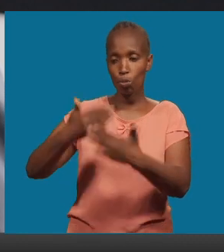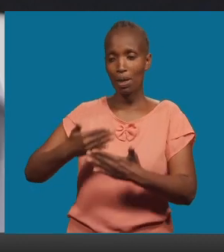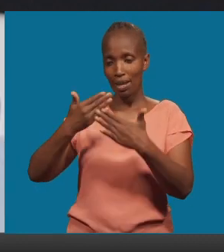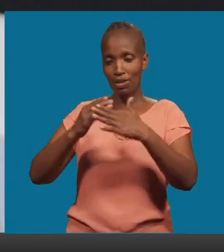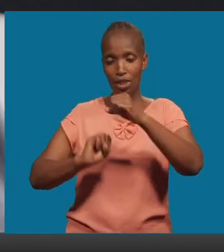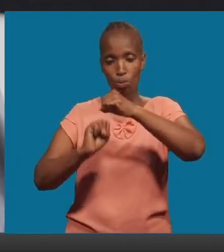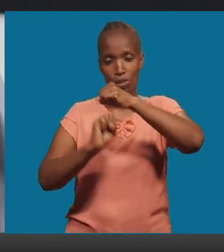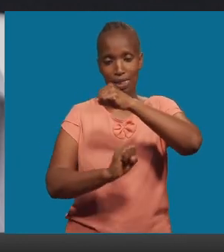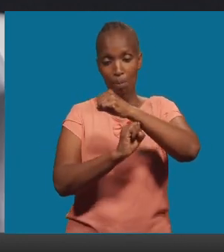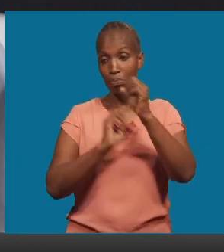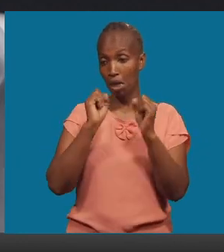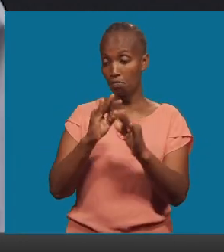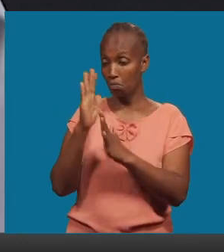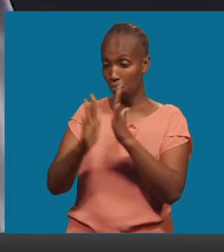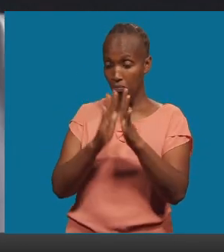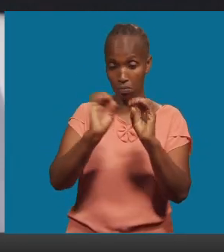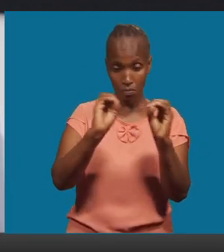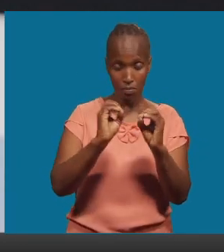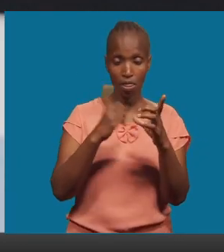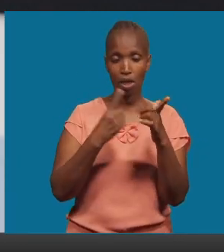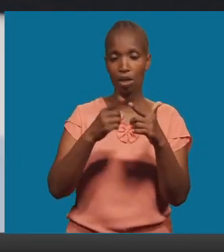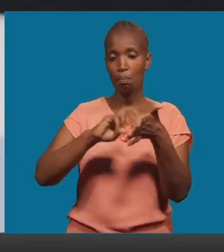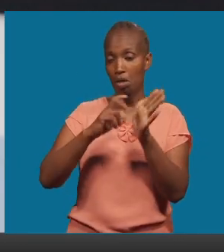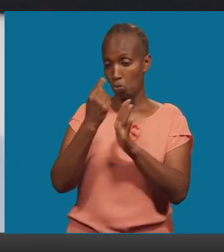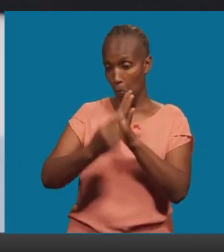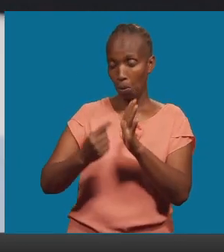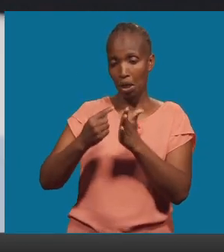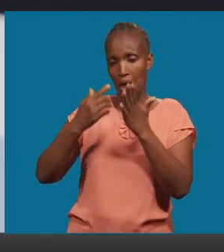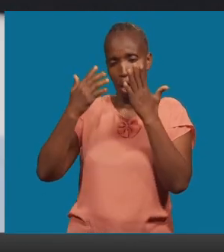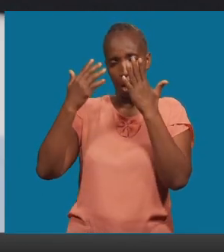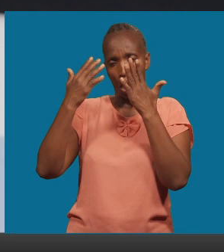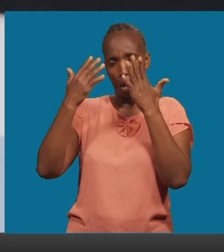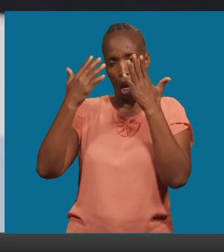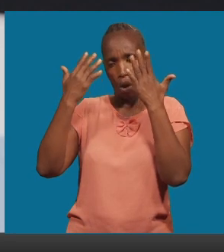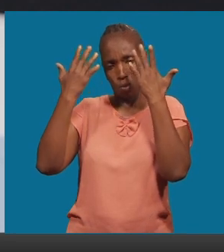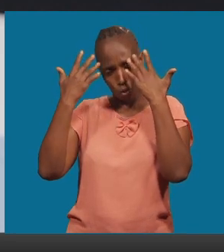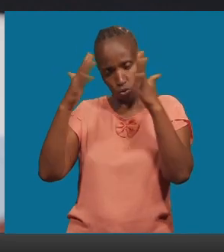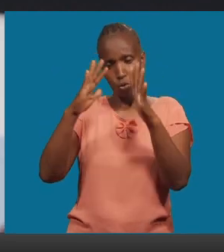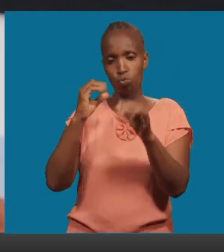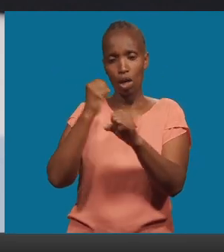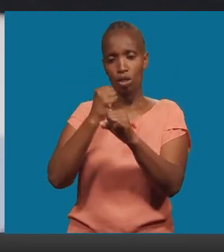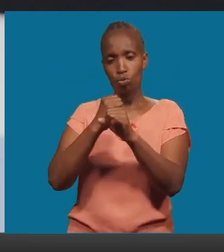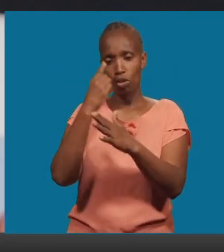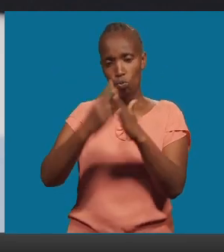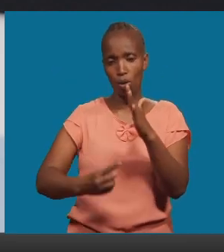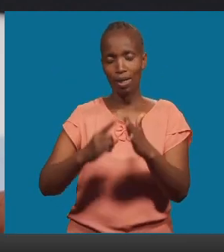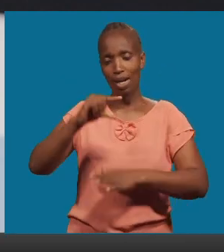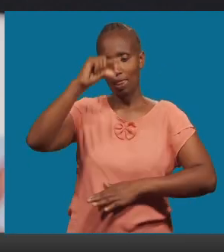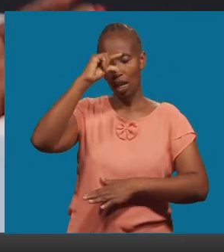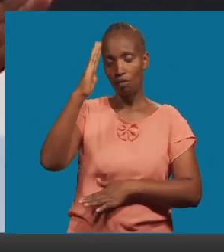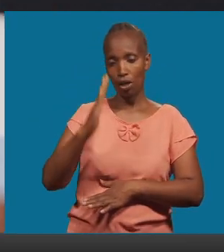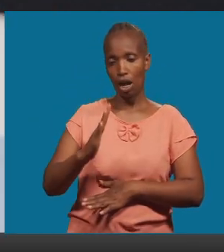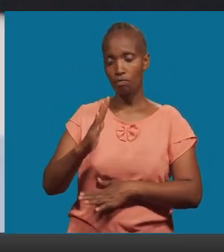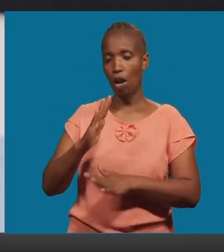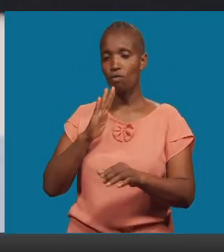school? How many need bursary? You see, if we are not organized, then we don't know what we are doing. Chairman, we must work in a structured